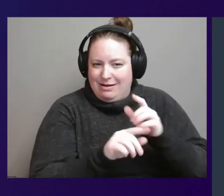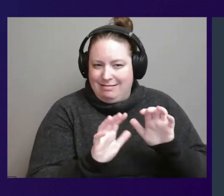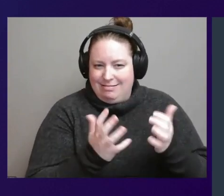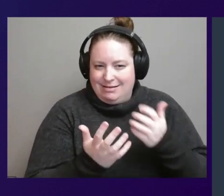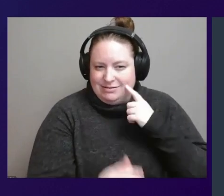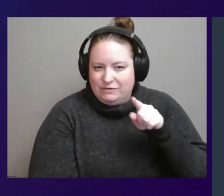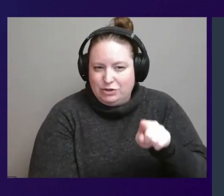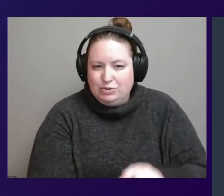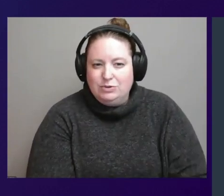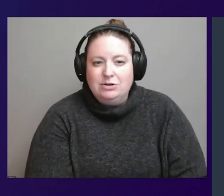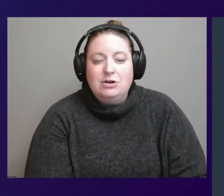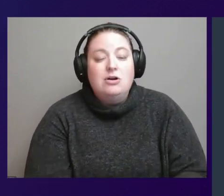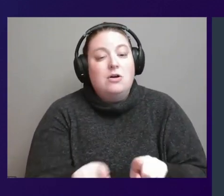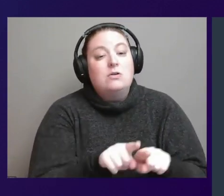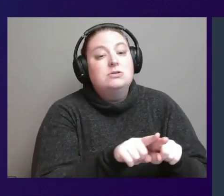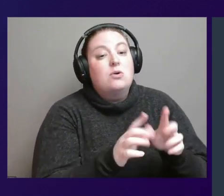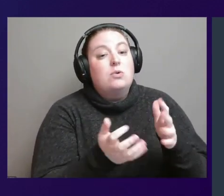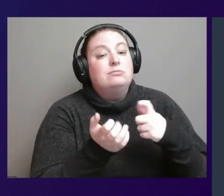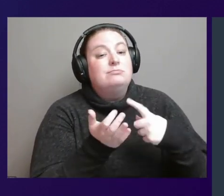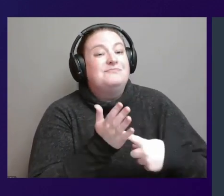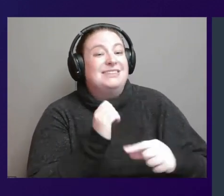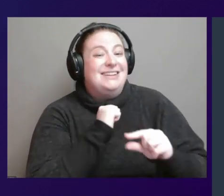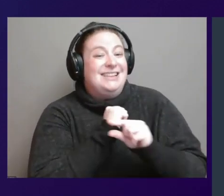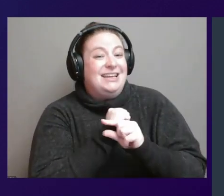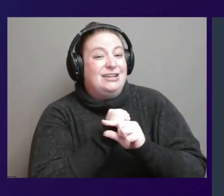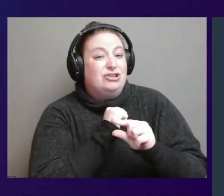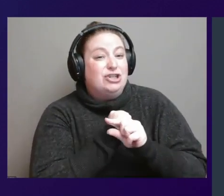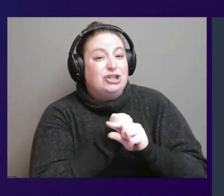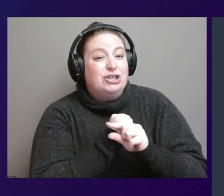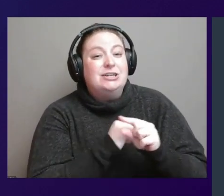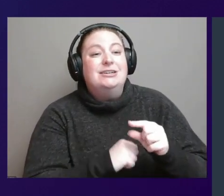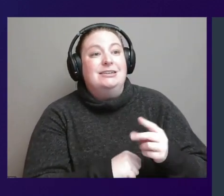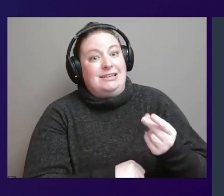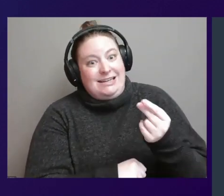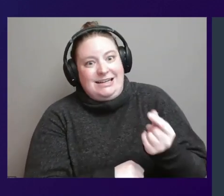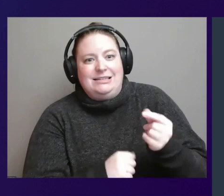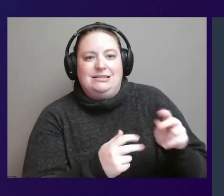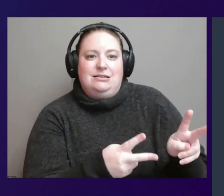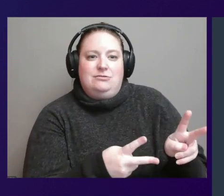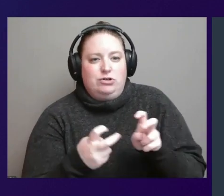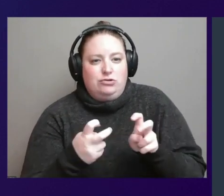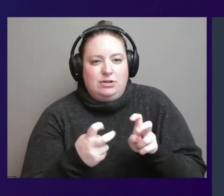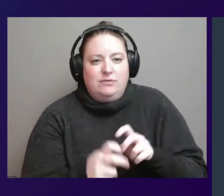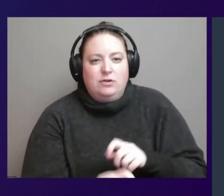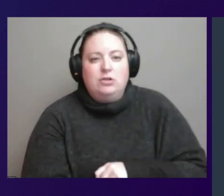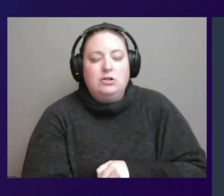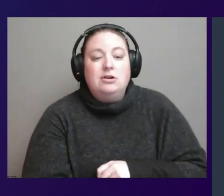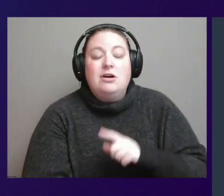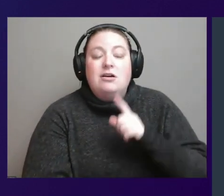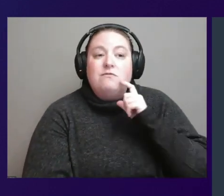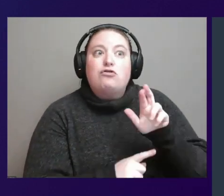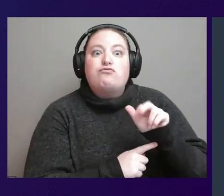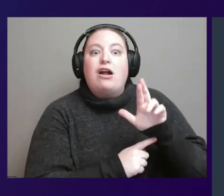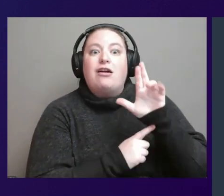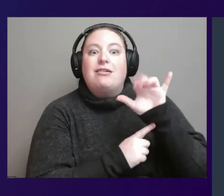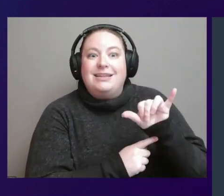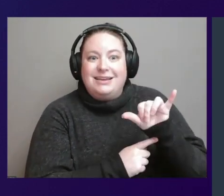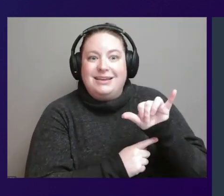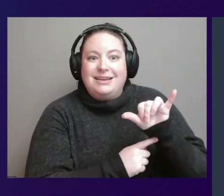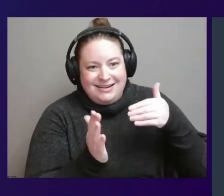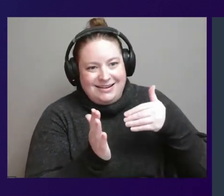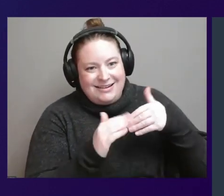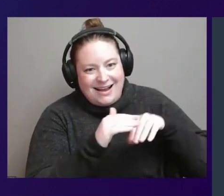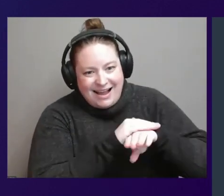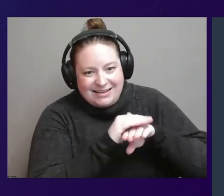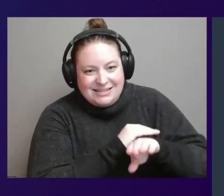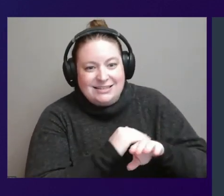out Glacier Instant Retrieval, which we launched in late 2021. It's designed for rarely accessed data that still needs millisecond